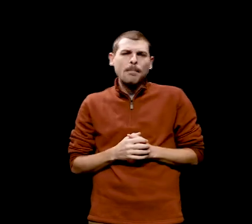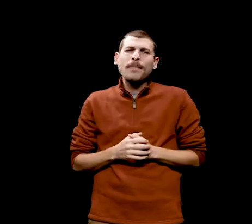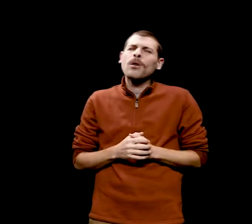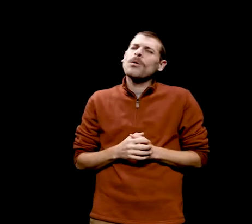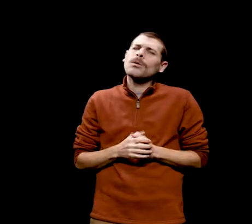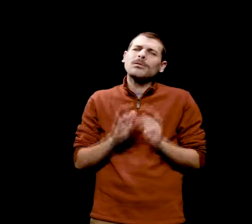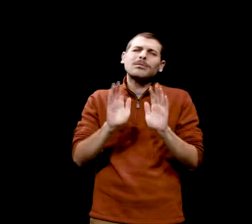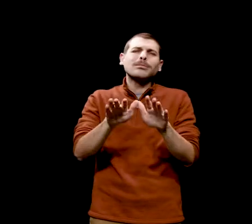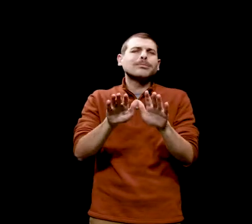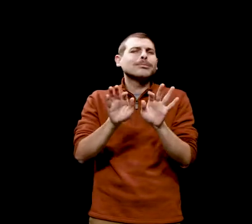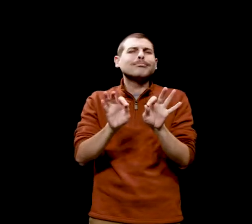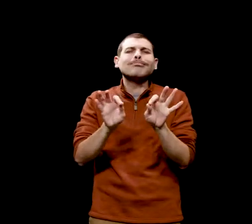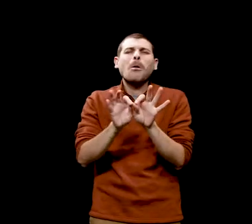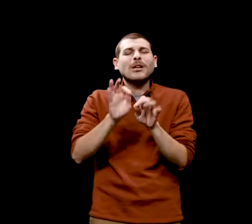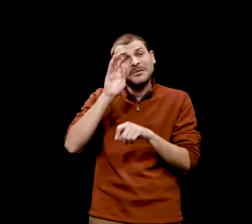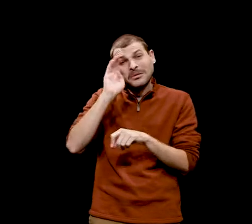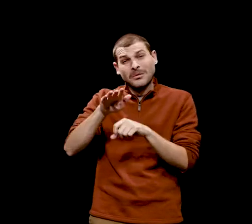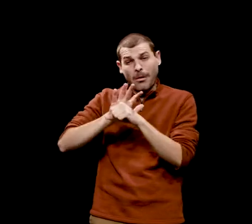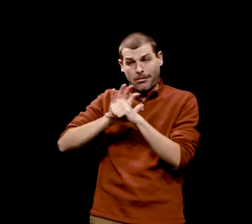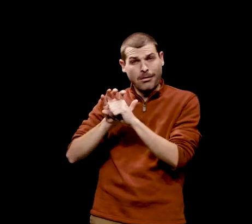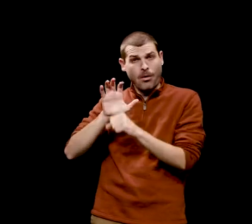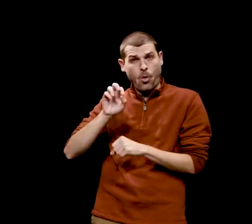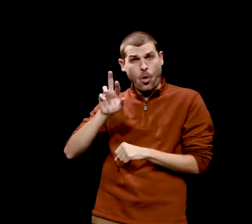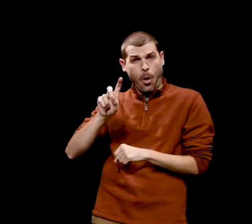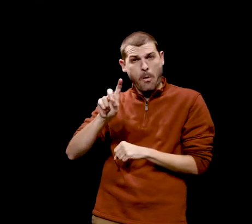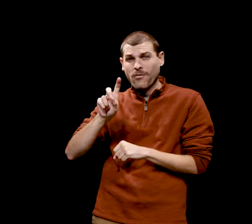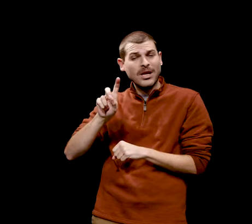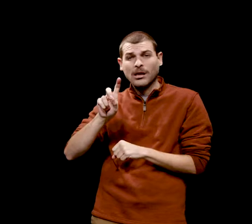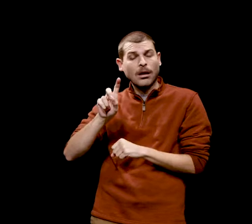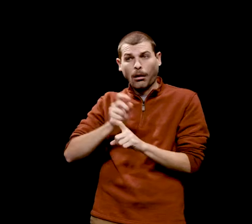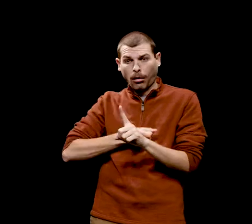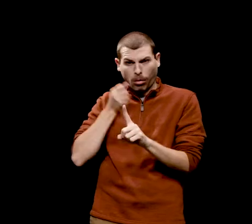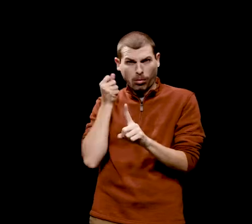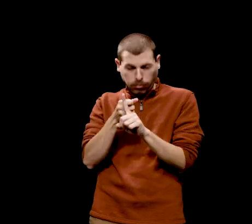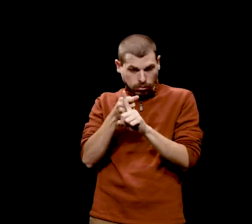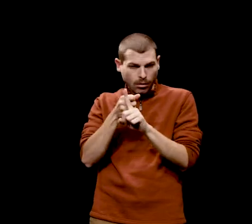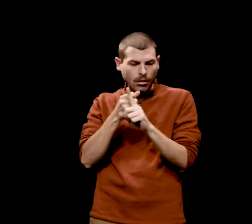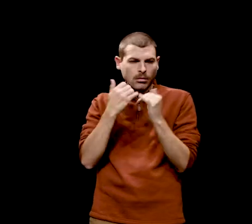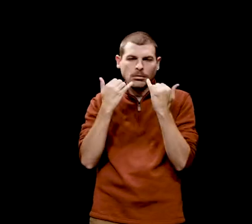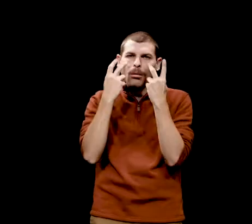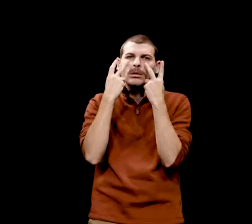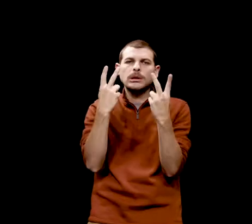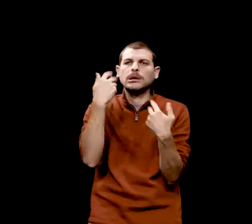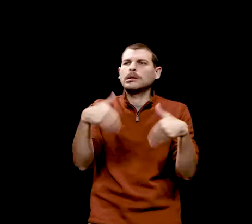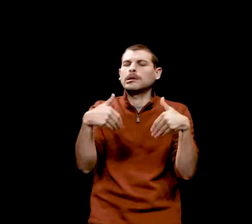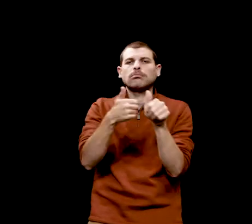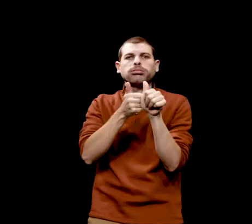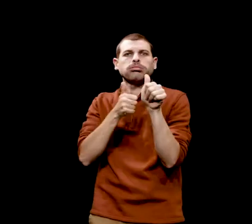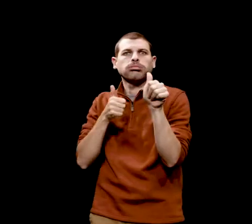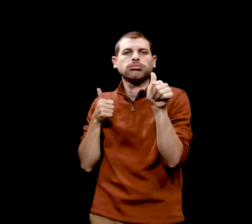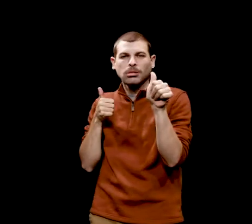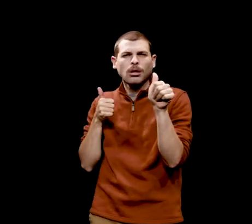COVID crisis has laid bare the inequities that were already prevailing here. And so one of the